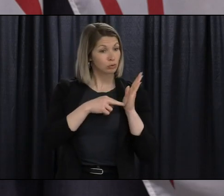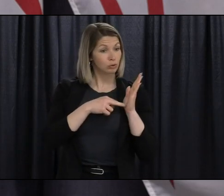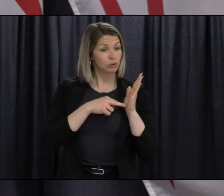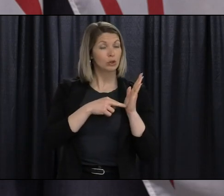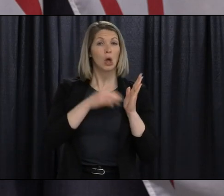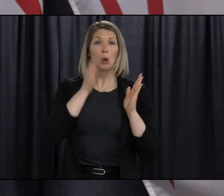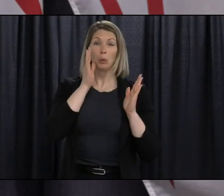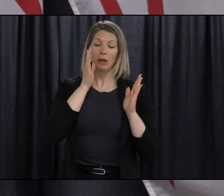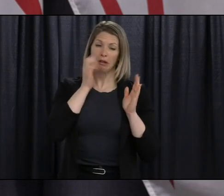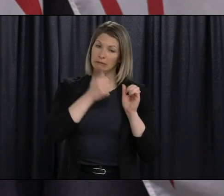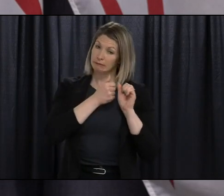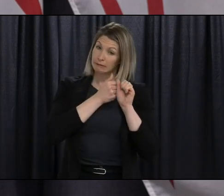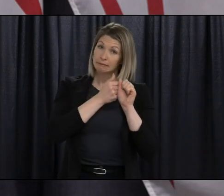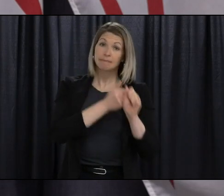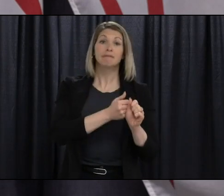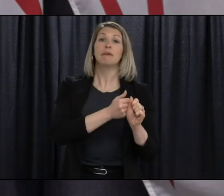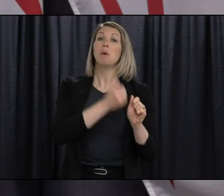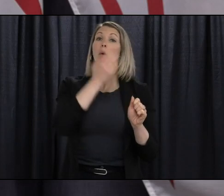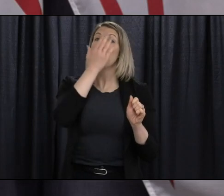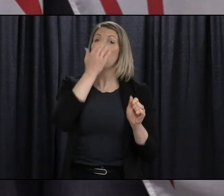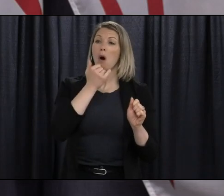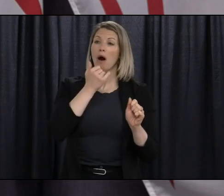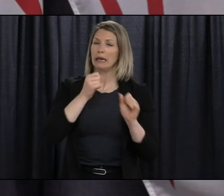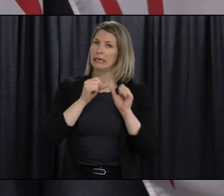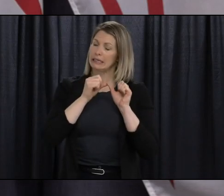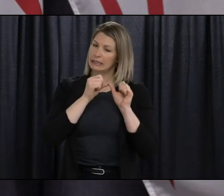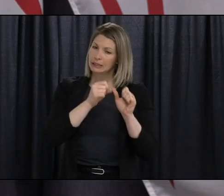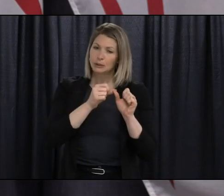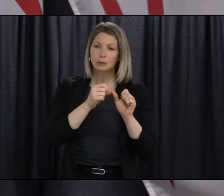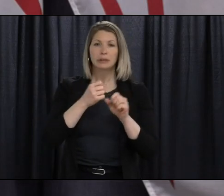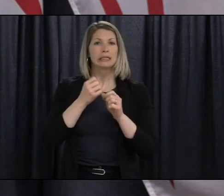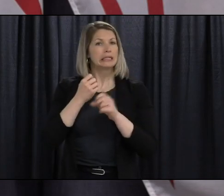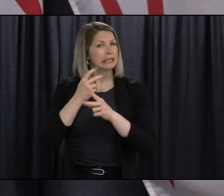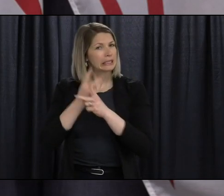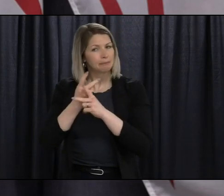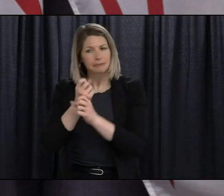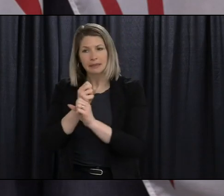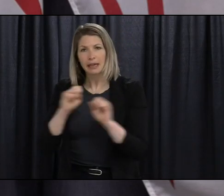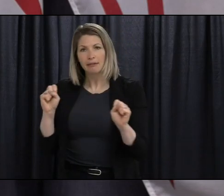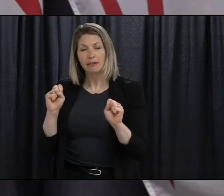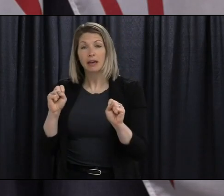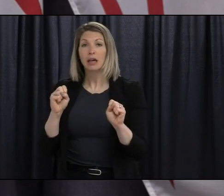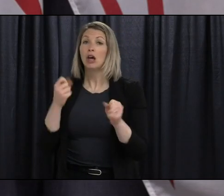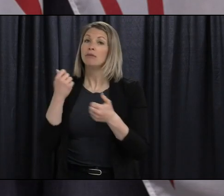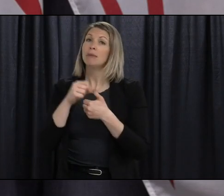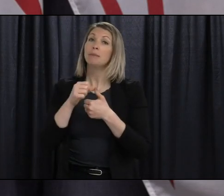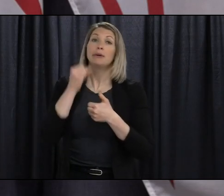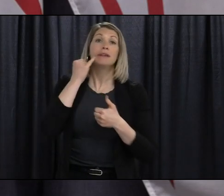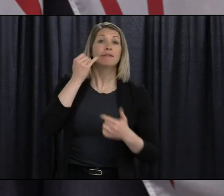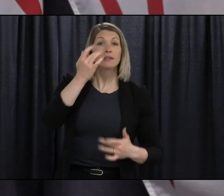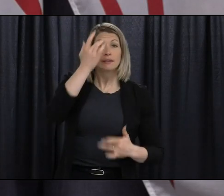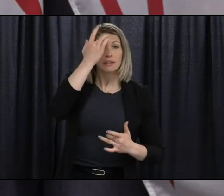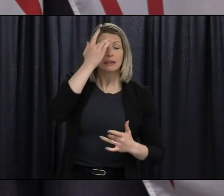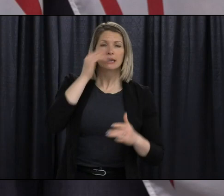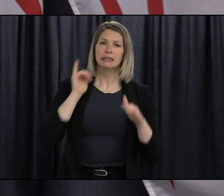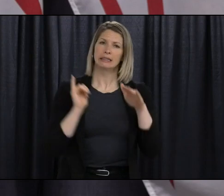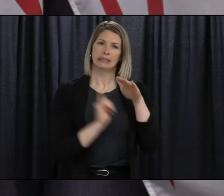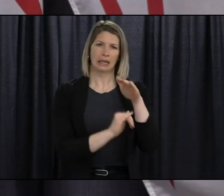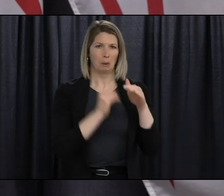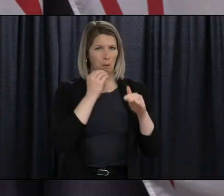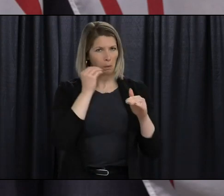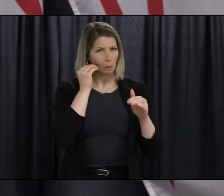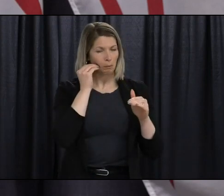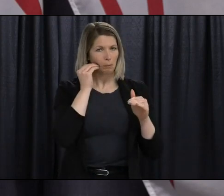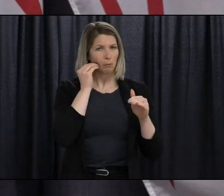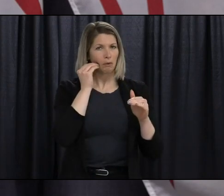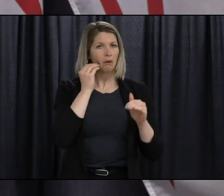so as long as we keep practicing them. Please stay at home as much as possible, especially when you feel unwell. Practice